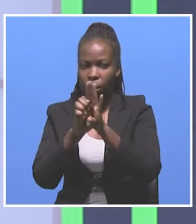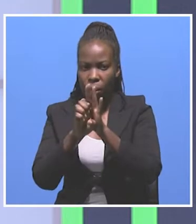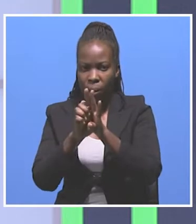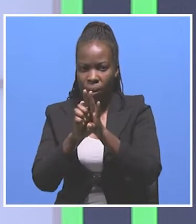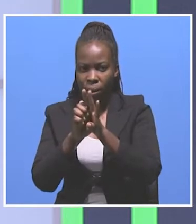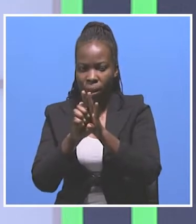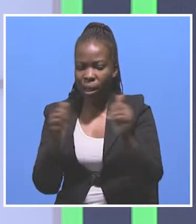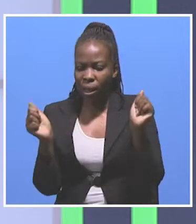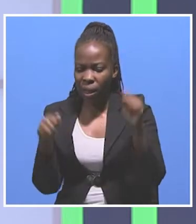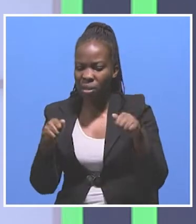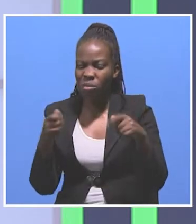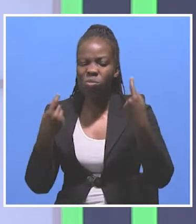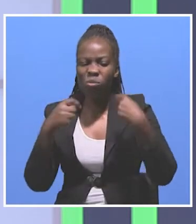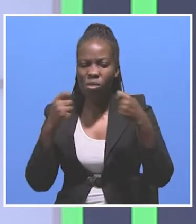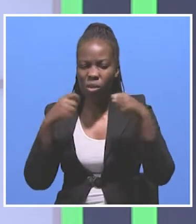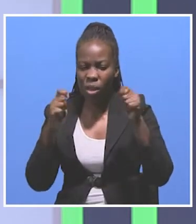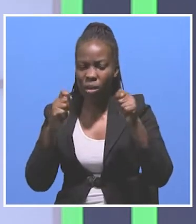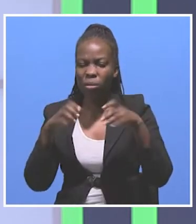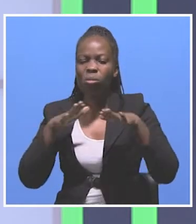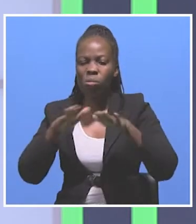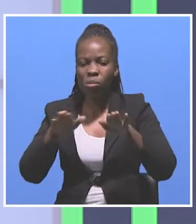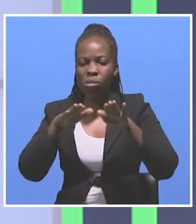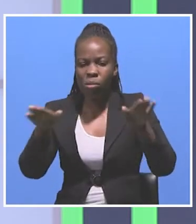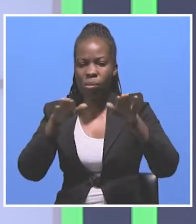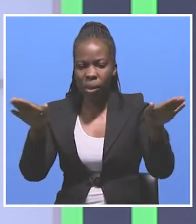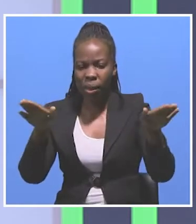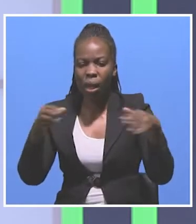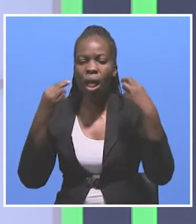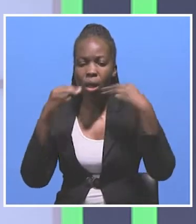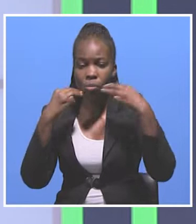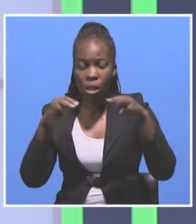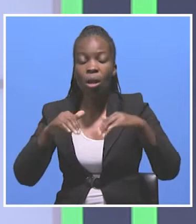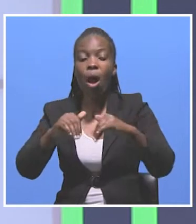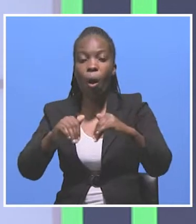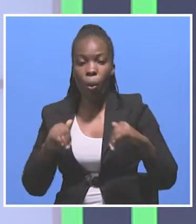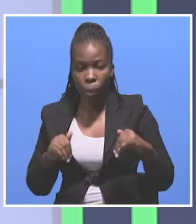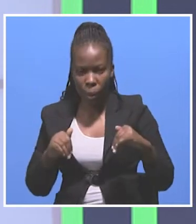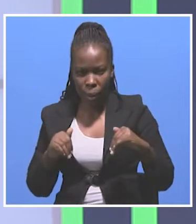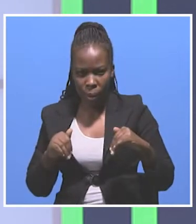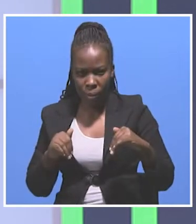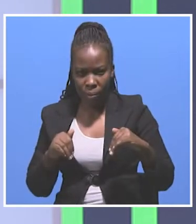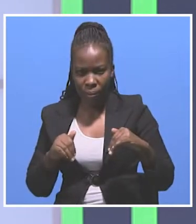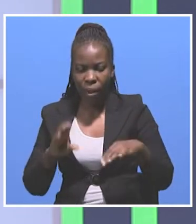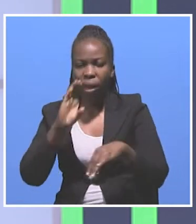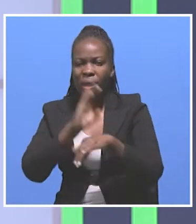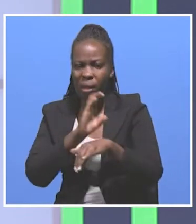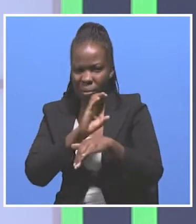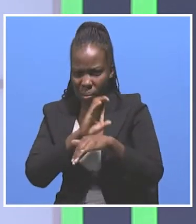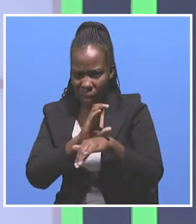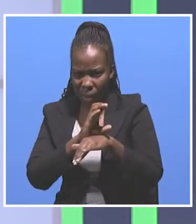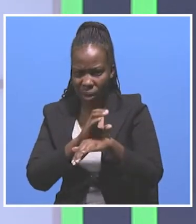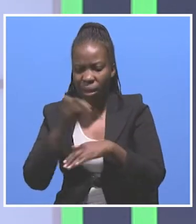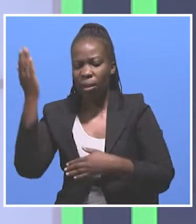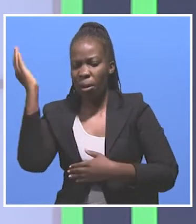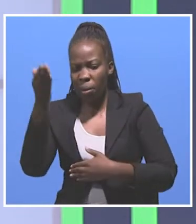can champion the message of abstinence because it will be understood. The church can champion the message of be